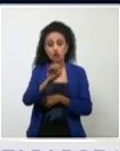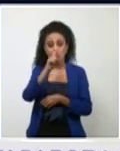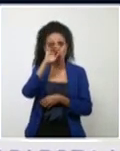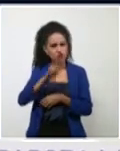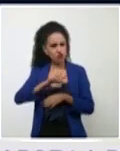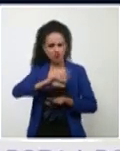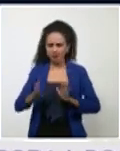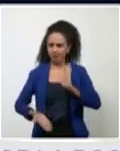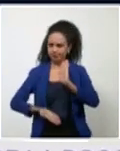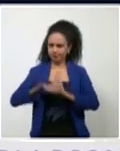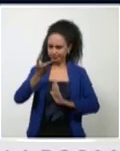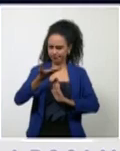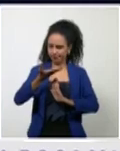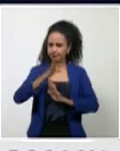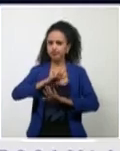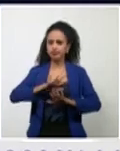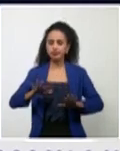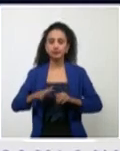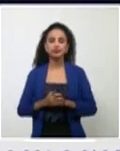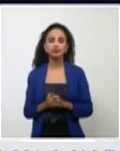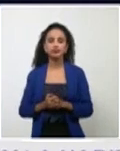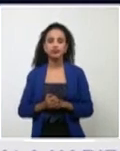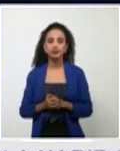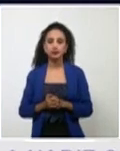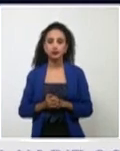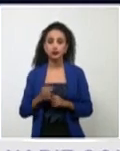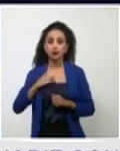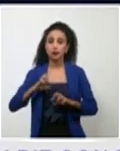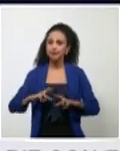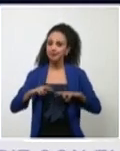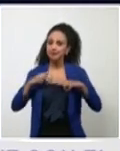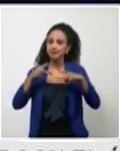178 have already been discharged.